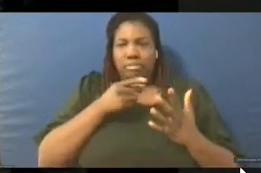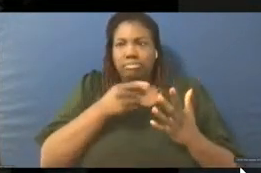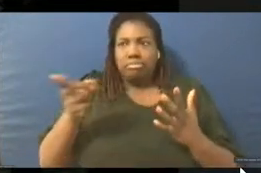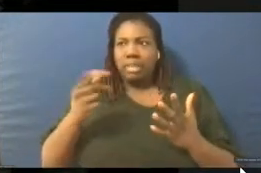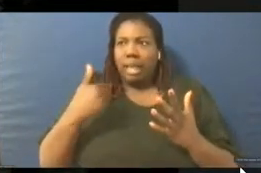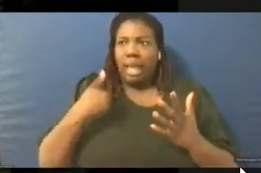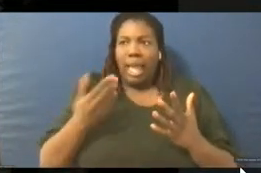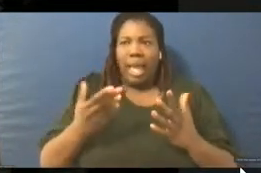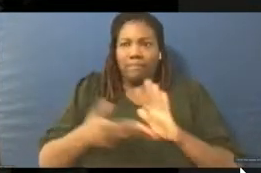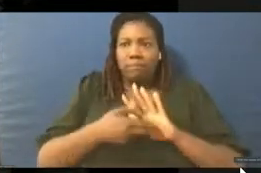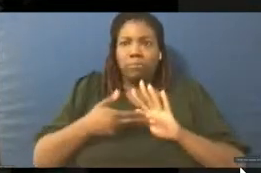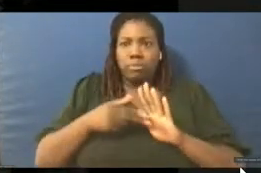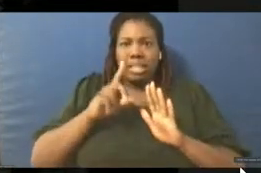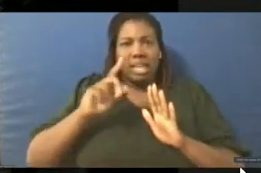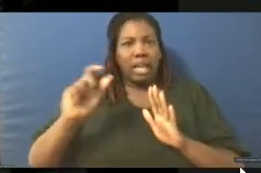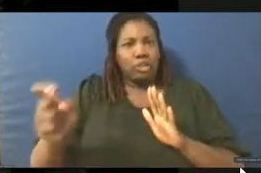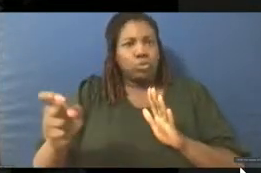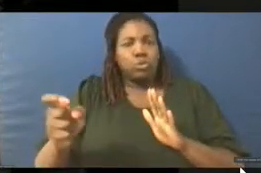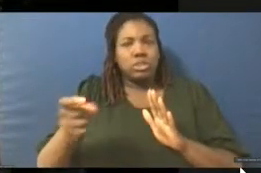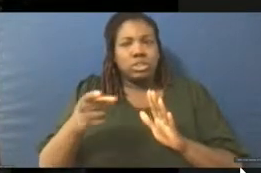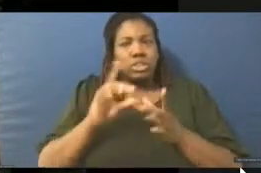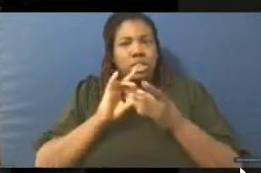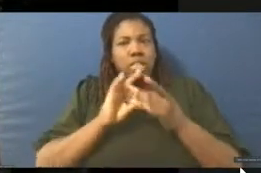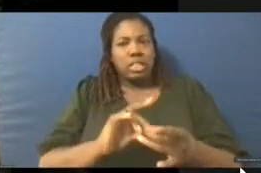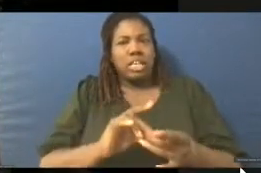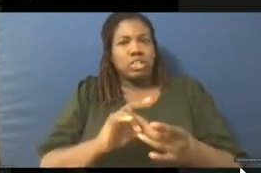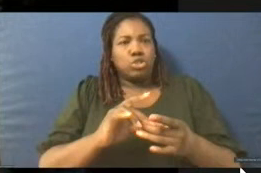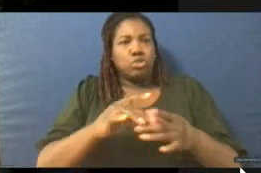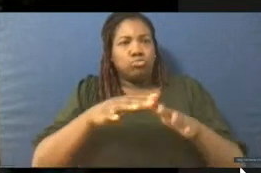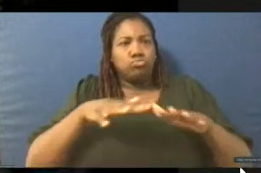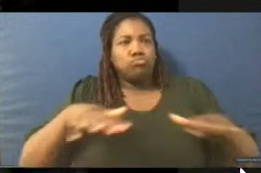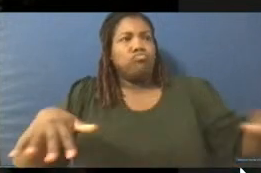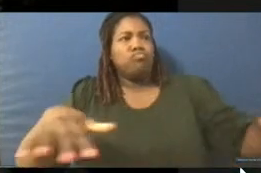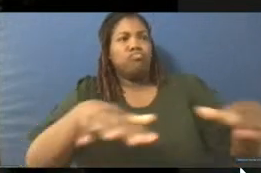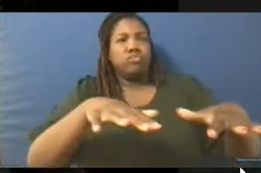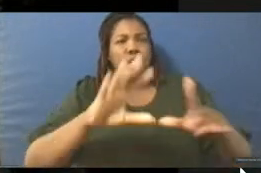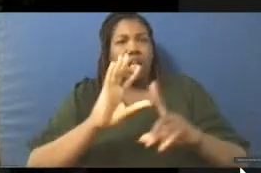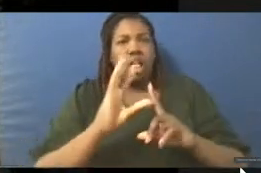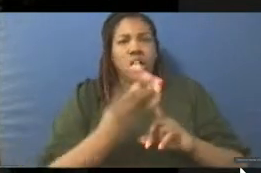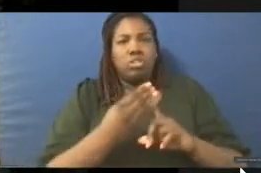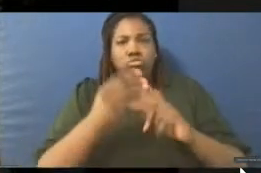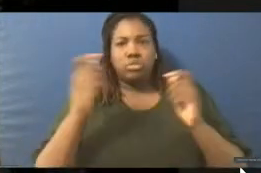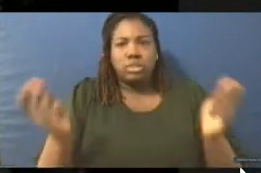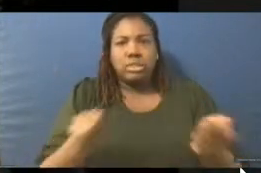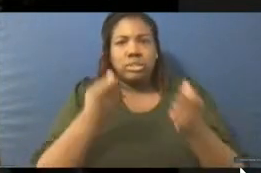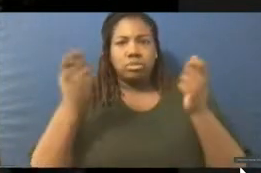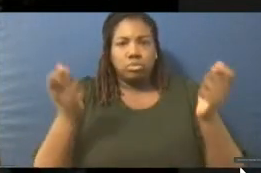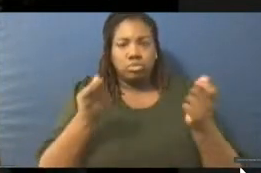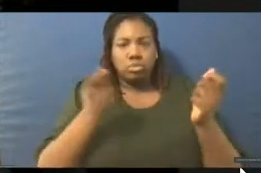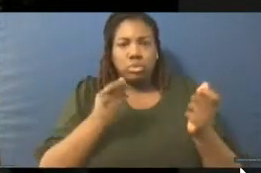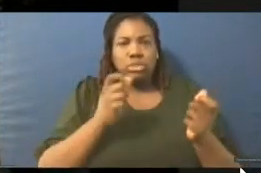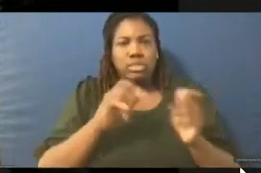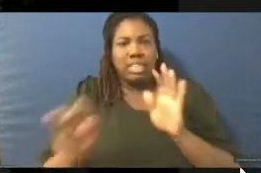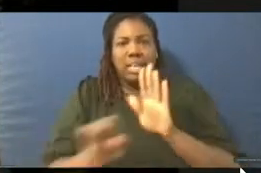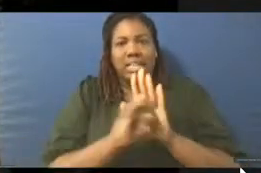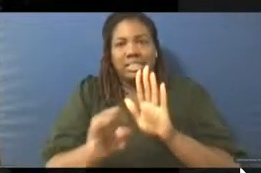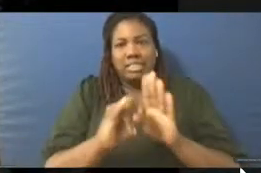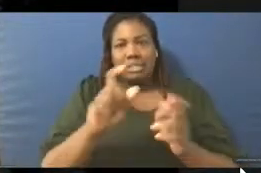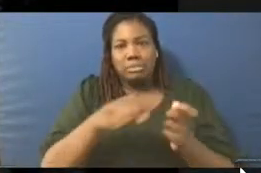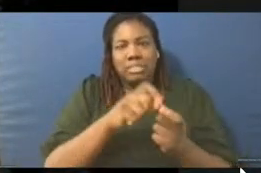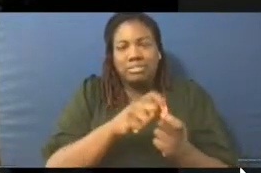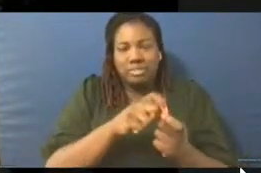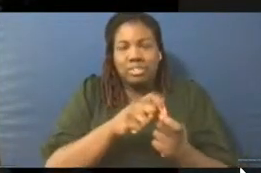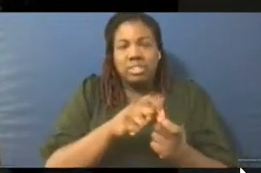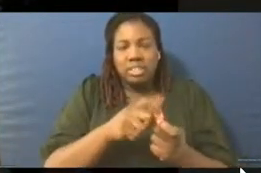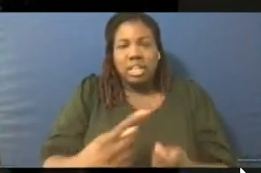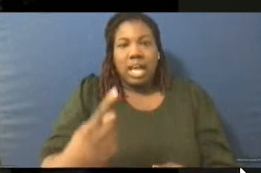particular diagnosis, and they're connected to a broader culture that celebrates you know, their identity. So I think